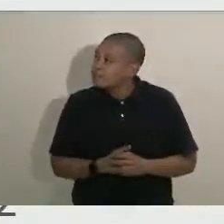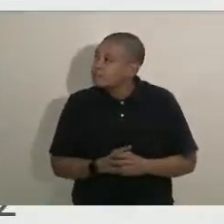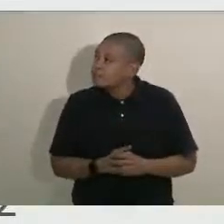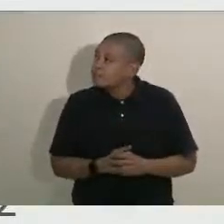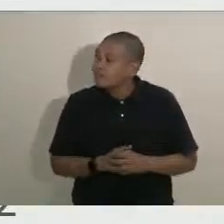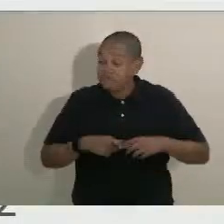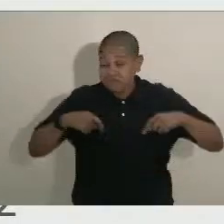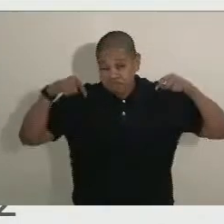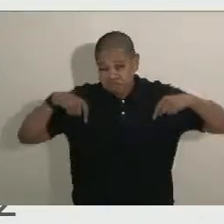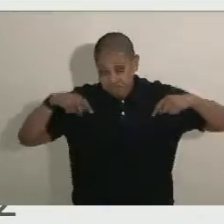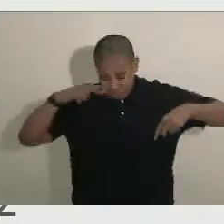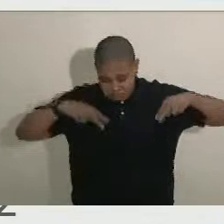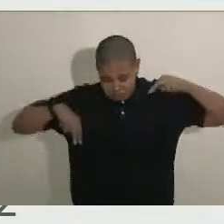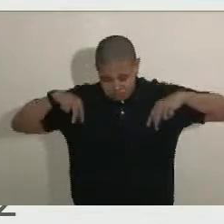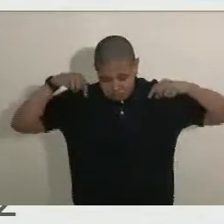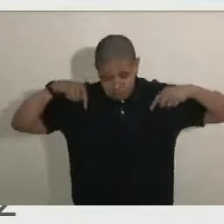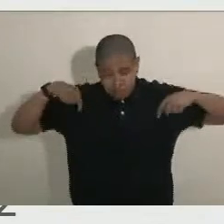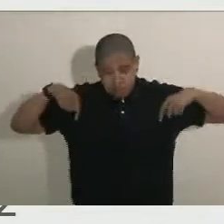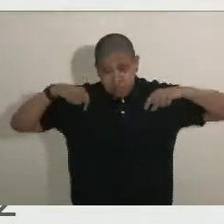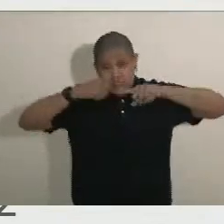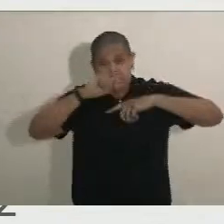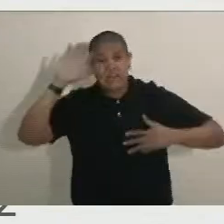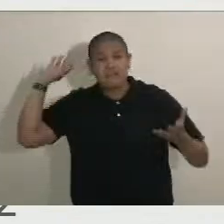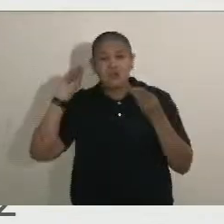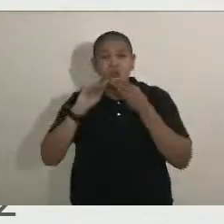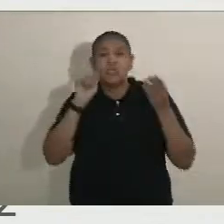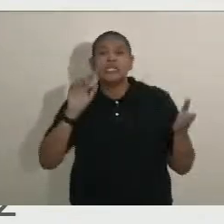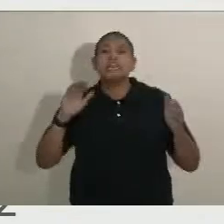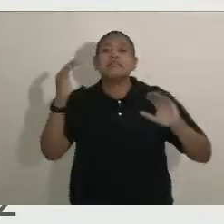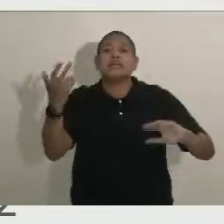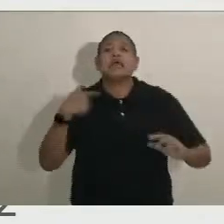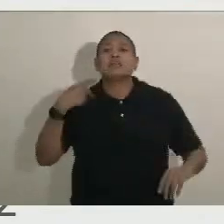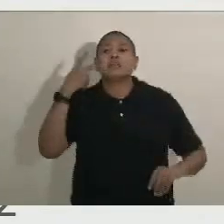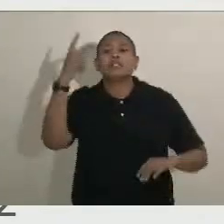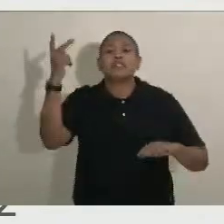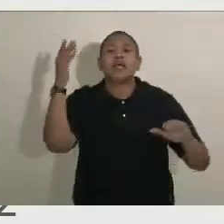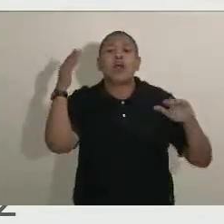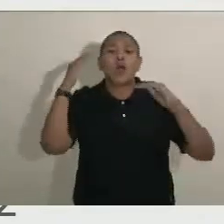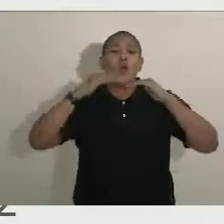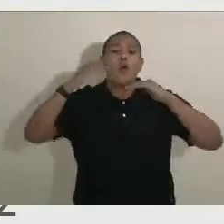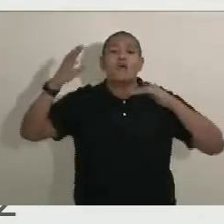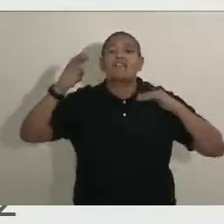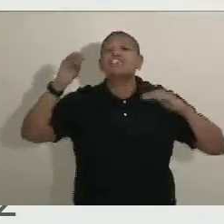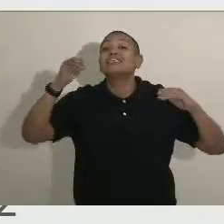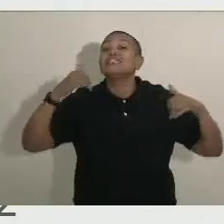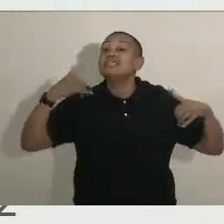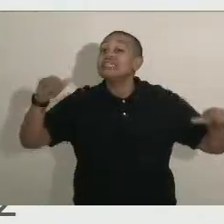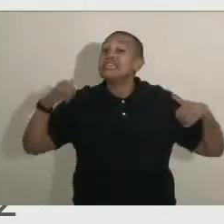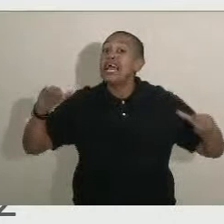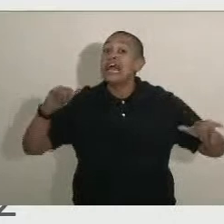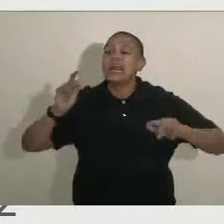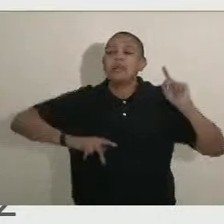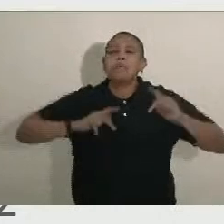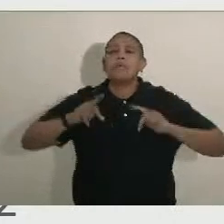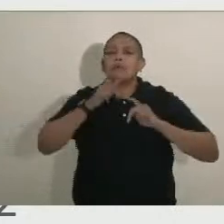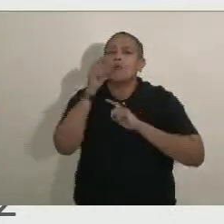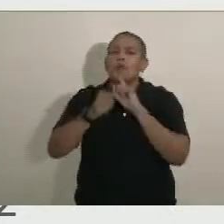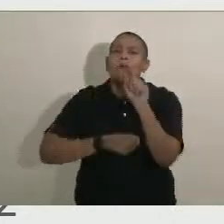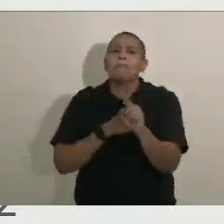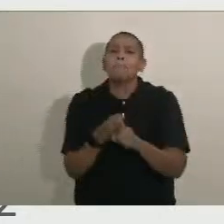In terms of the deaths, we see that the over 60s are still the persons that are being